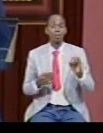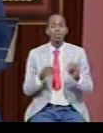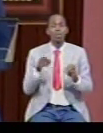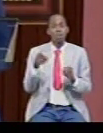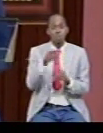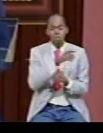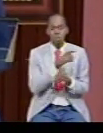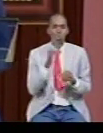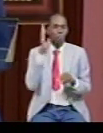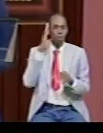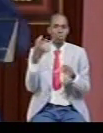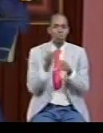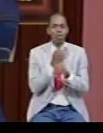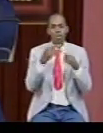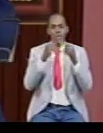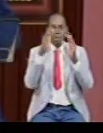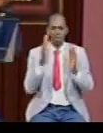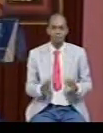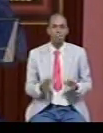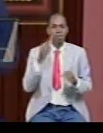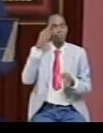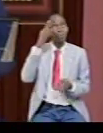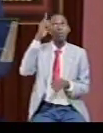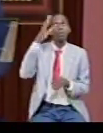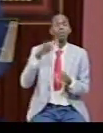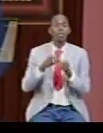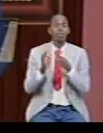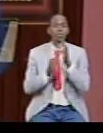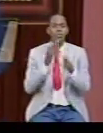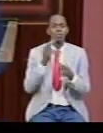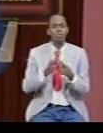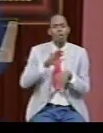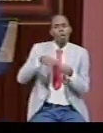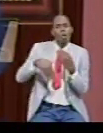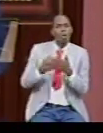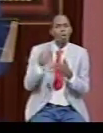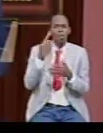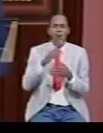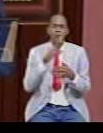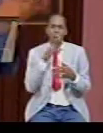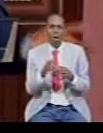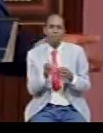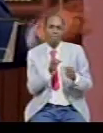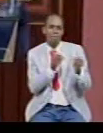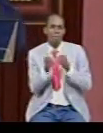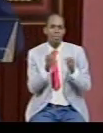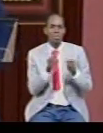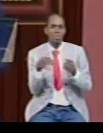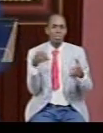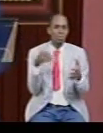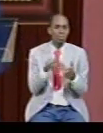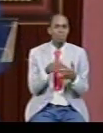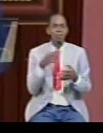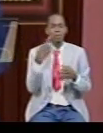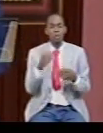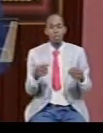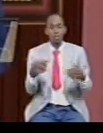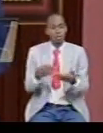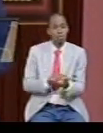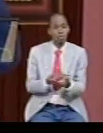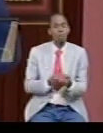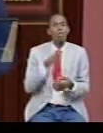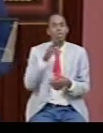enemies over. Those who are contending with the gospel, scoffers and scorners, you will win them